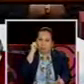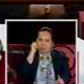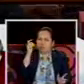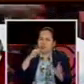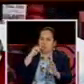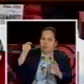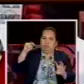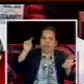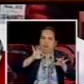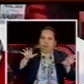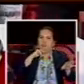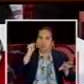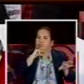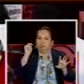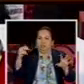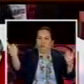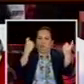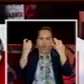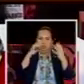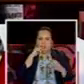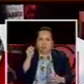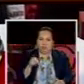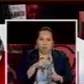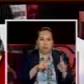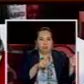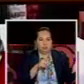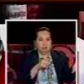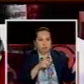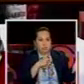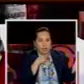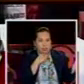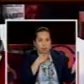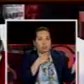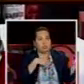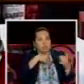Tapos, ang sinabi, the Secretary General